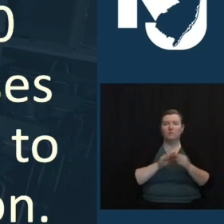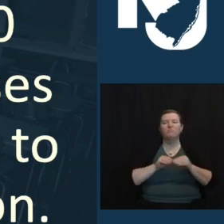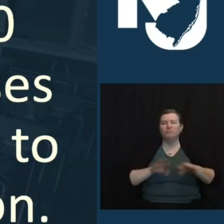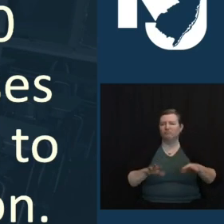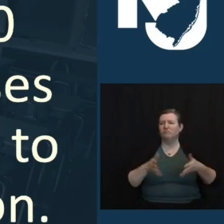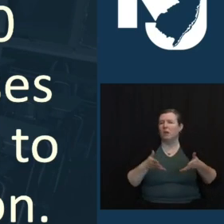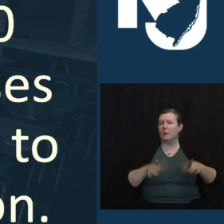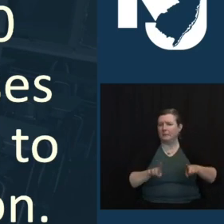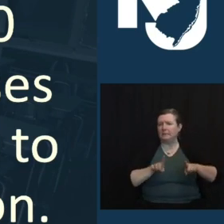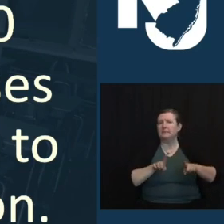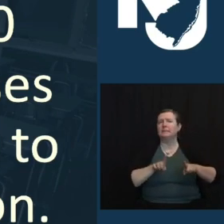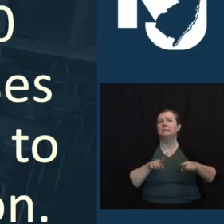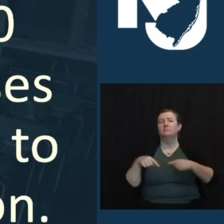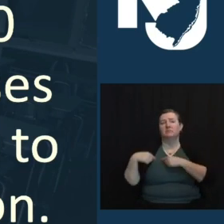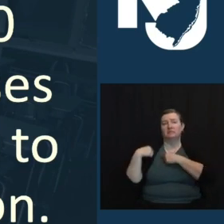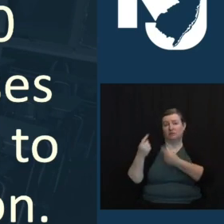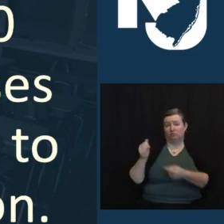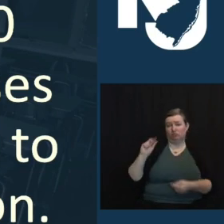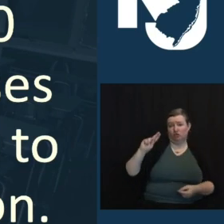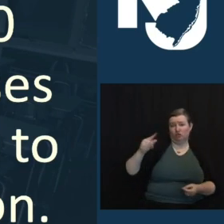cases, by the way, out of more than